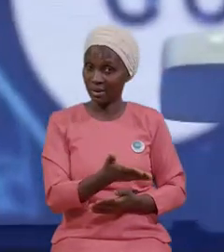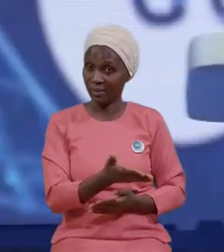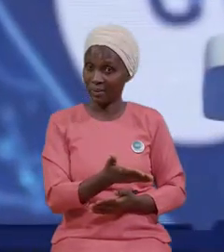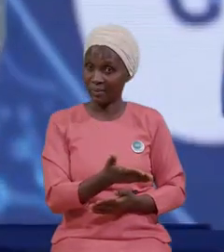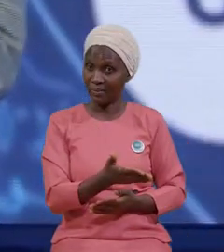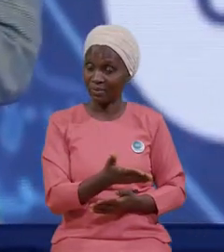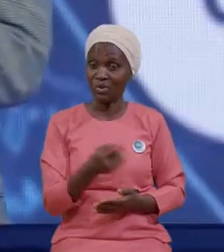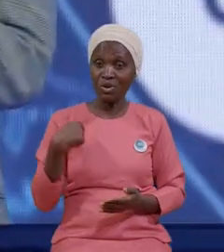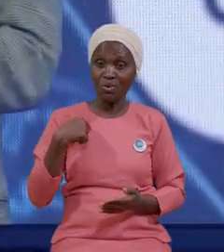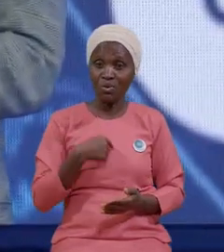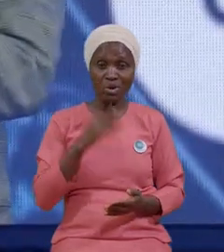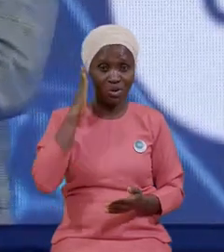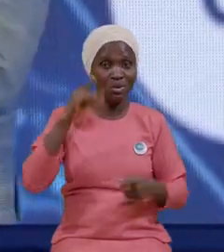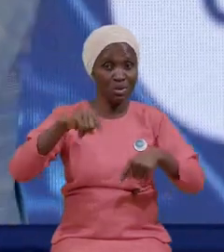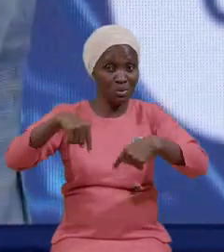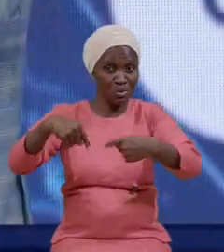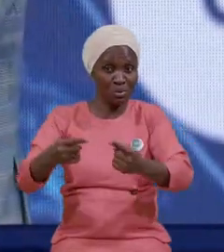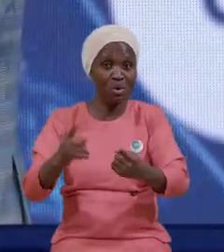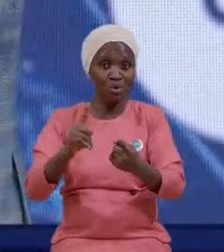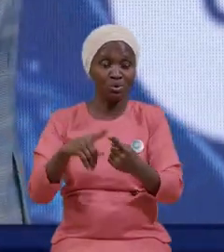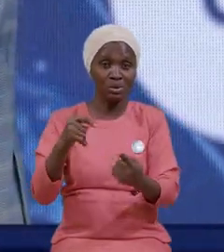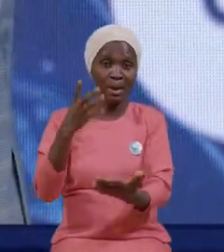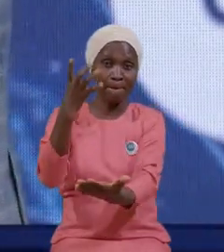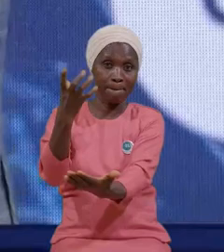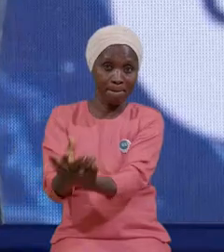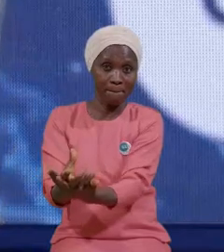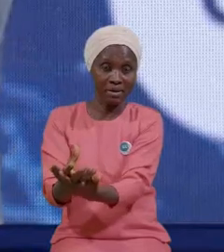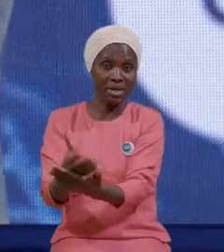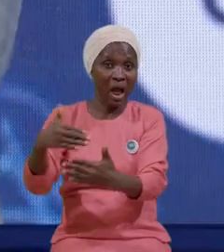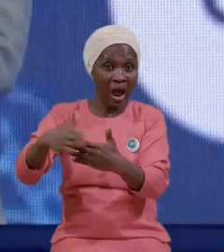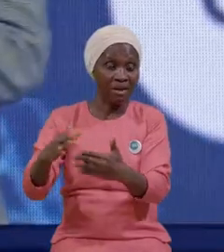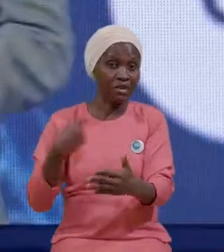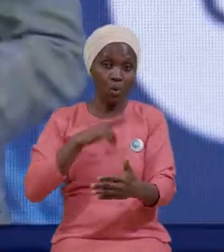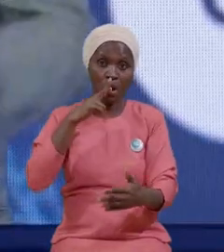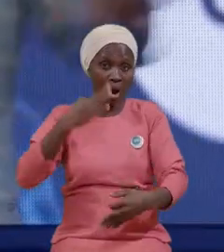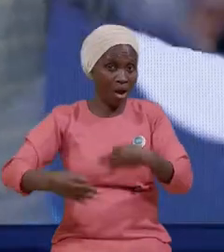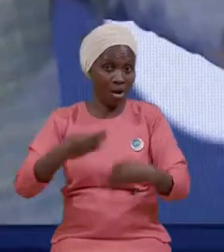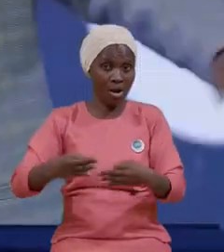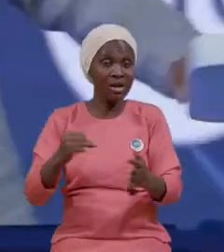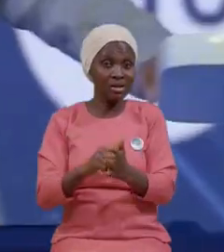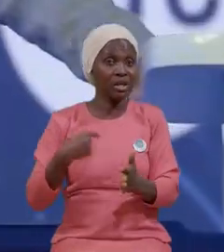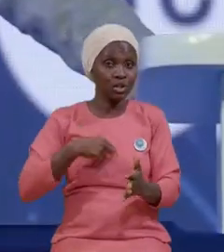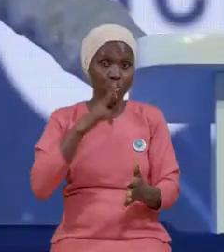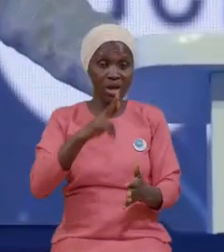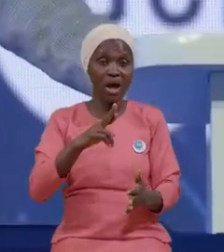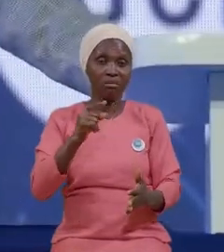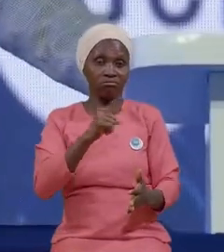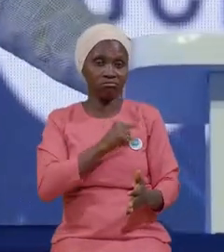we'll go into the prison after being judged that we're guilty.